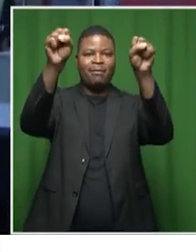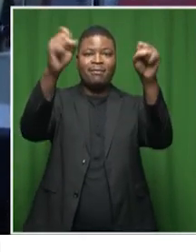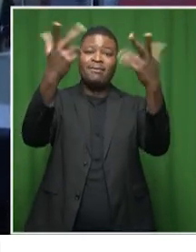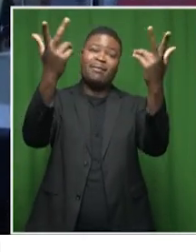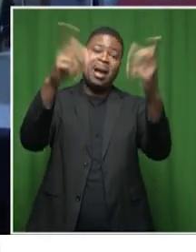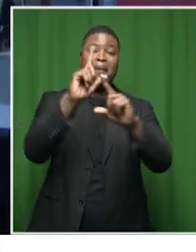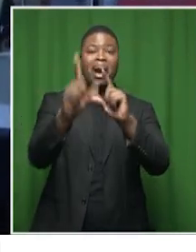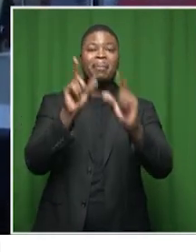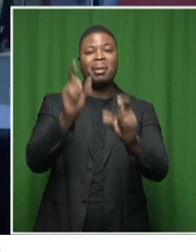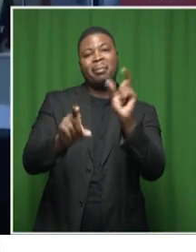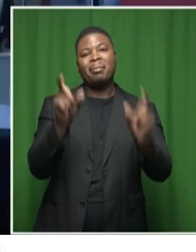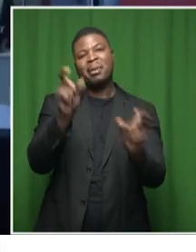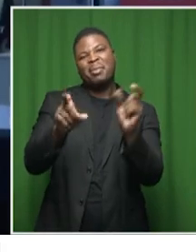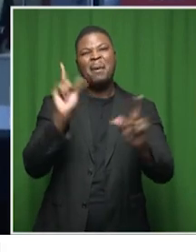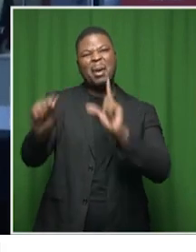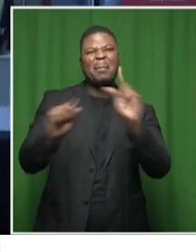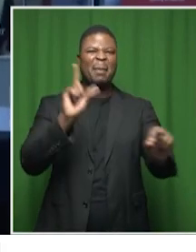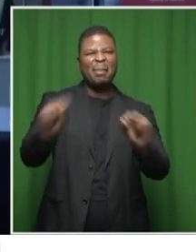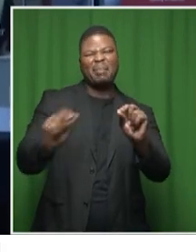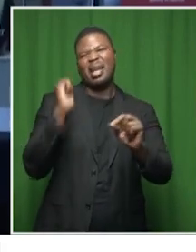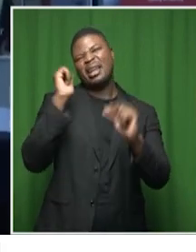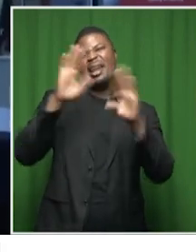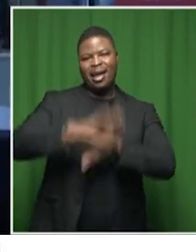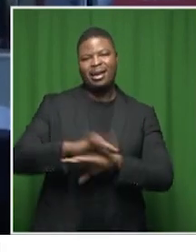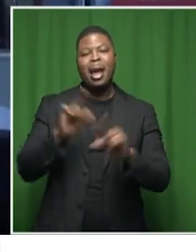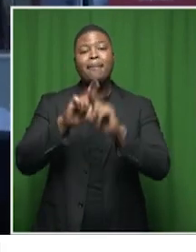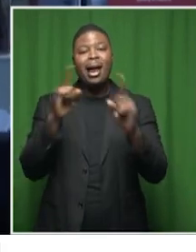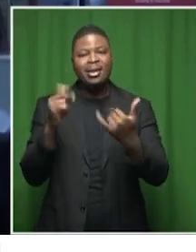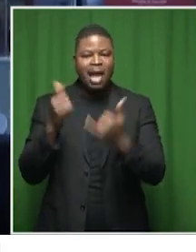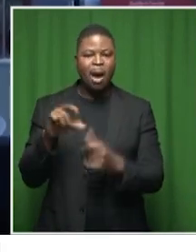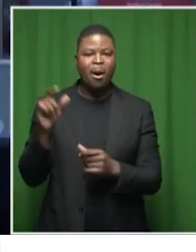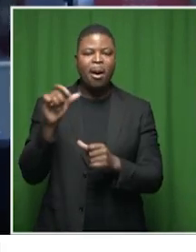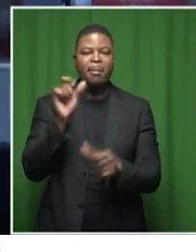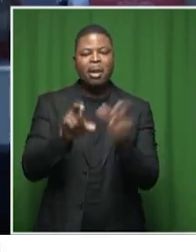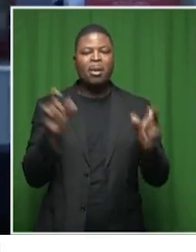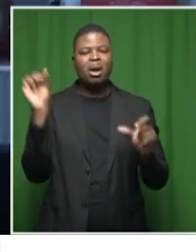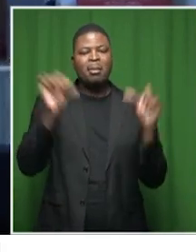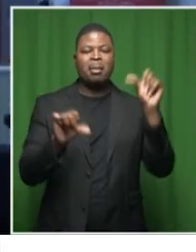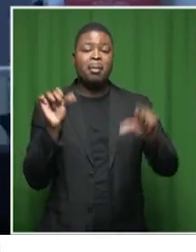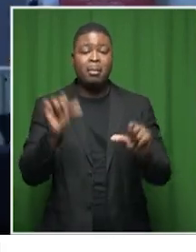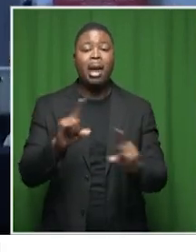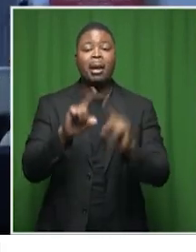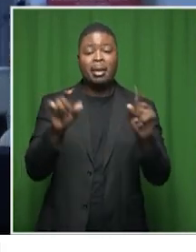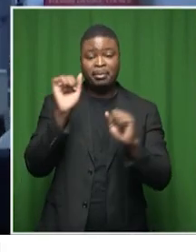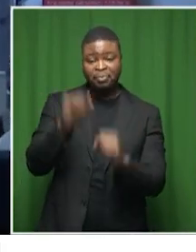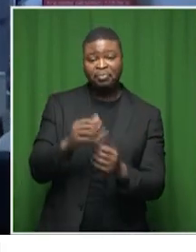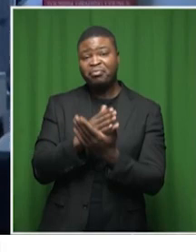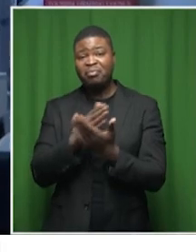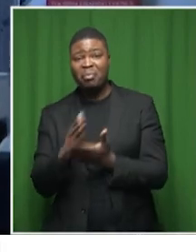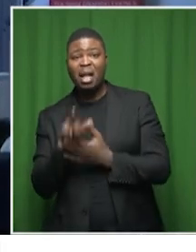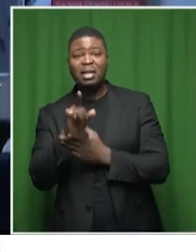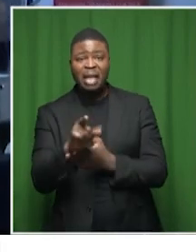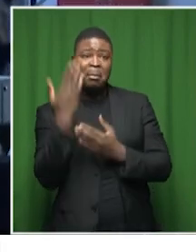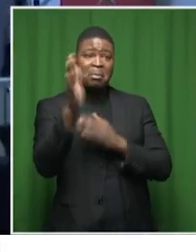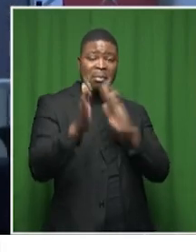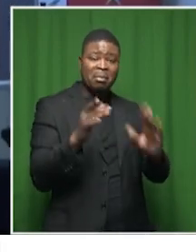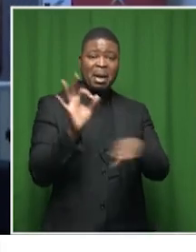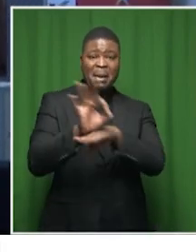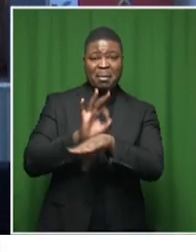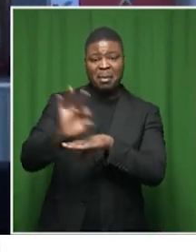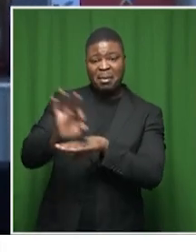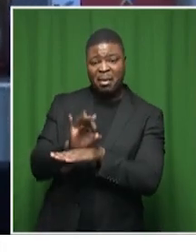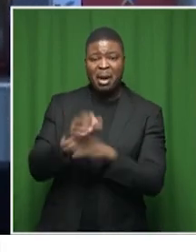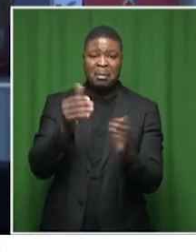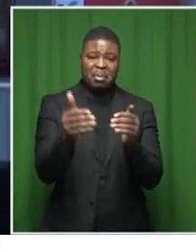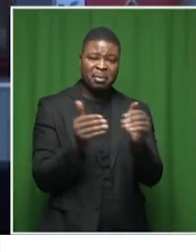where they will be setting up all of the stands. But you can already see that some of the stands are set up and basically exhibiting the different